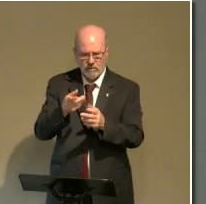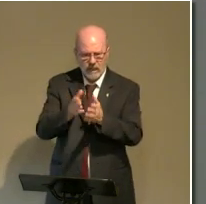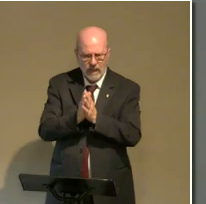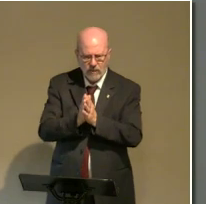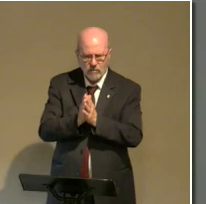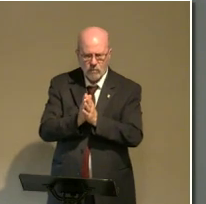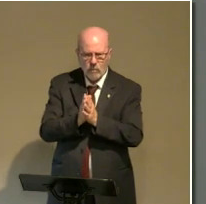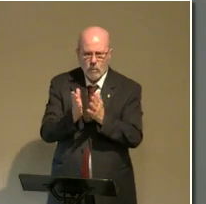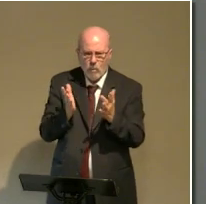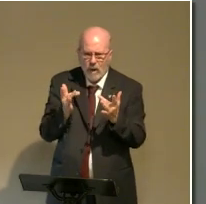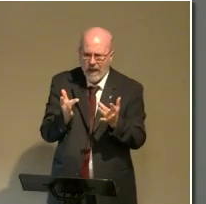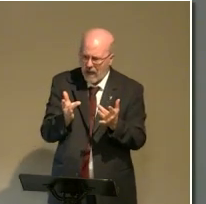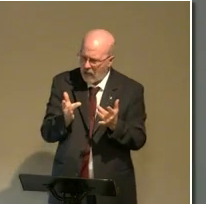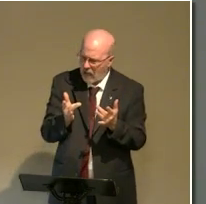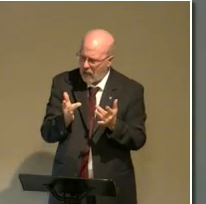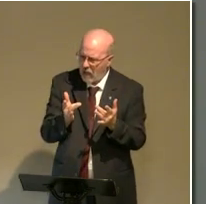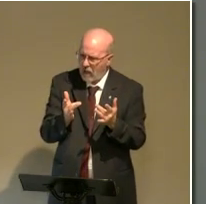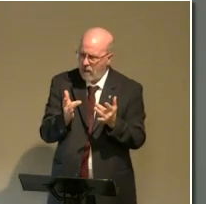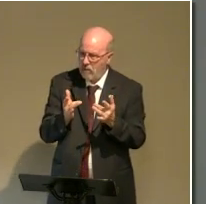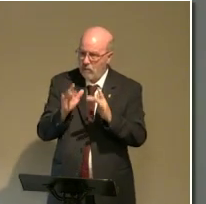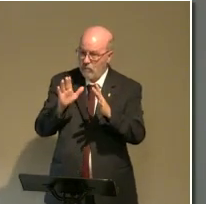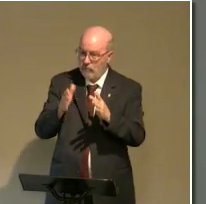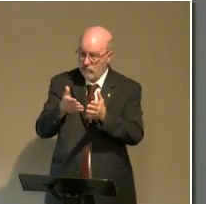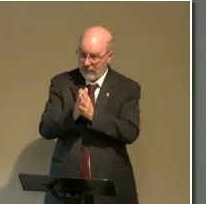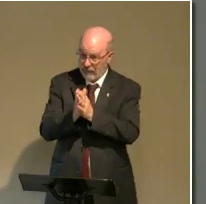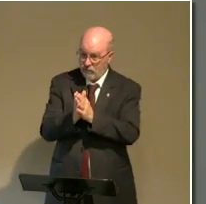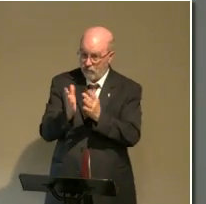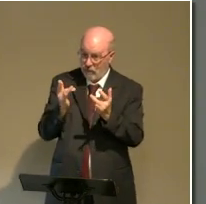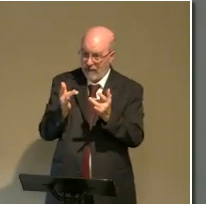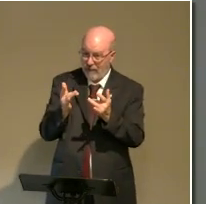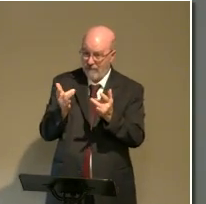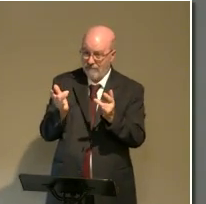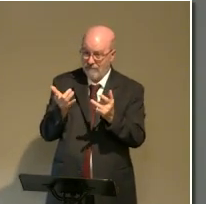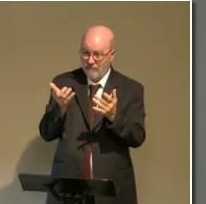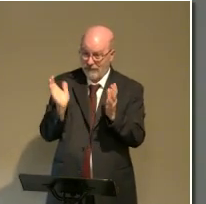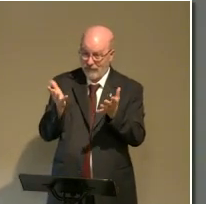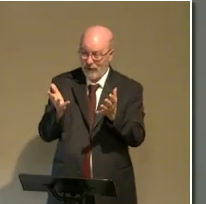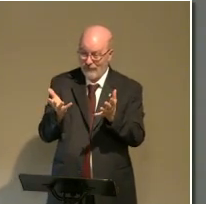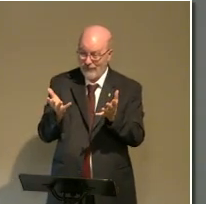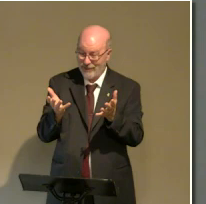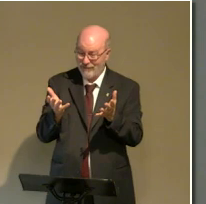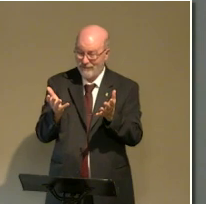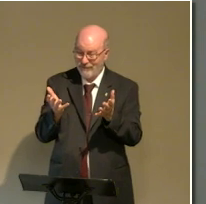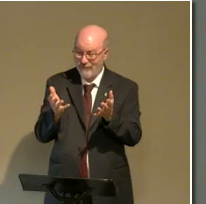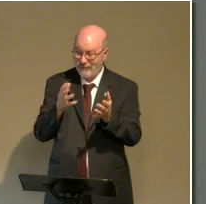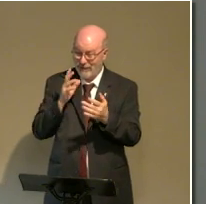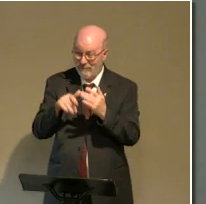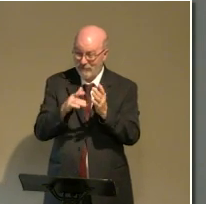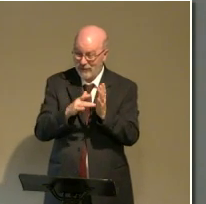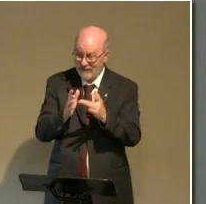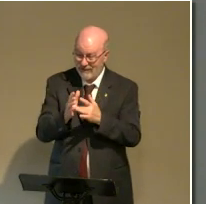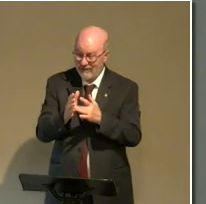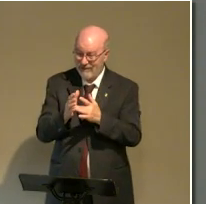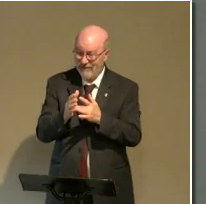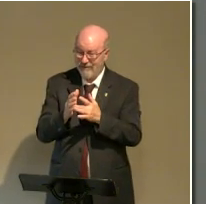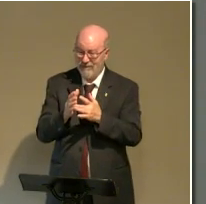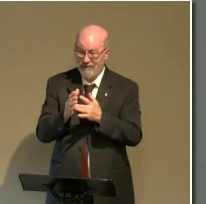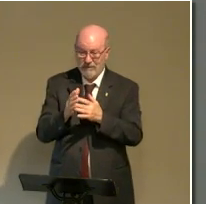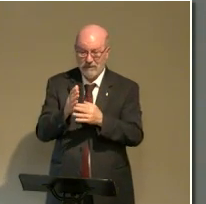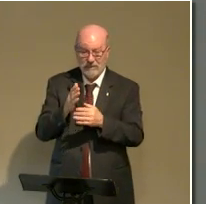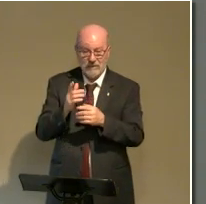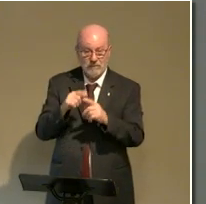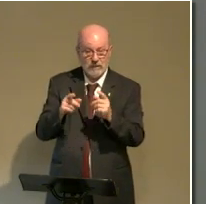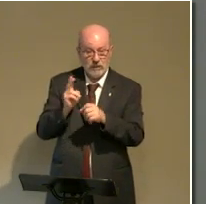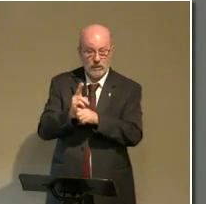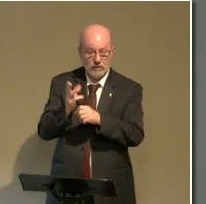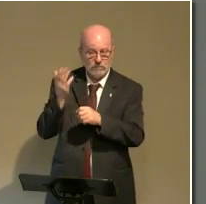ask, why? Well, great. You want to ask why? Let's have a conversation, right? But mind you, I